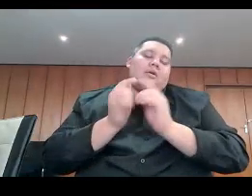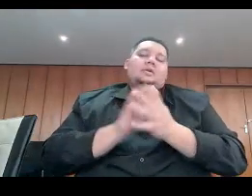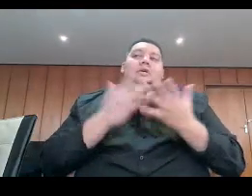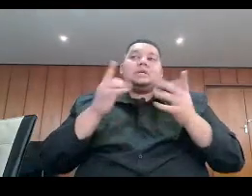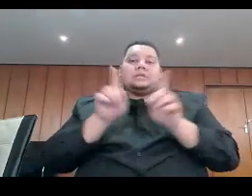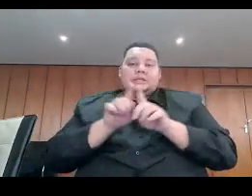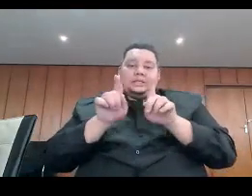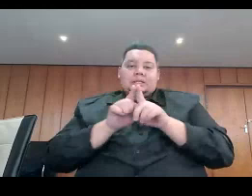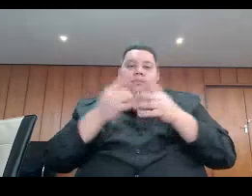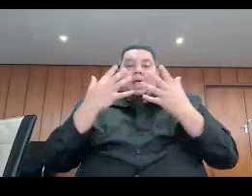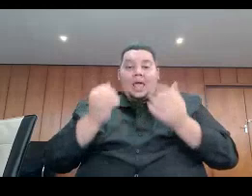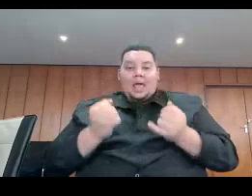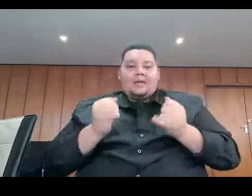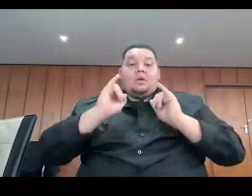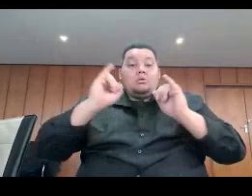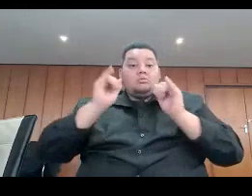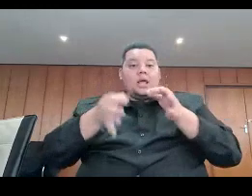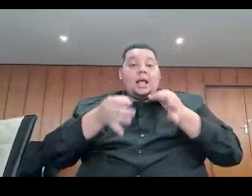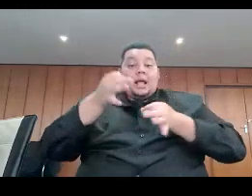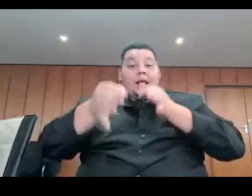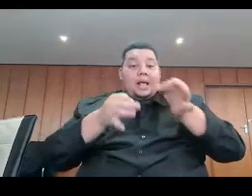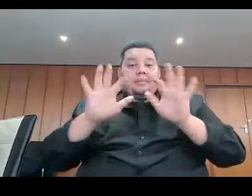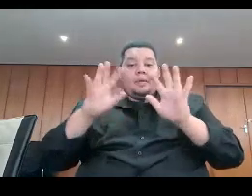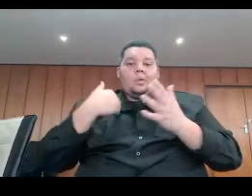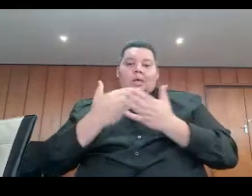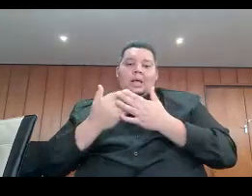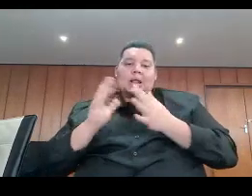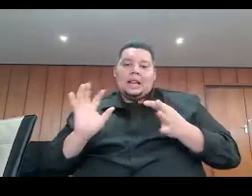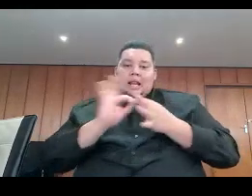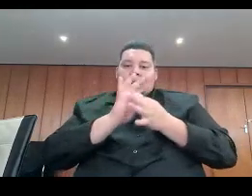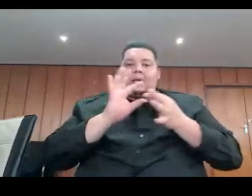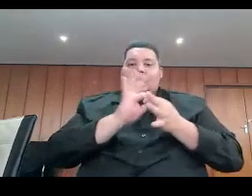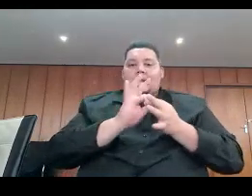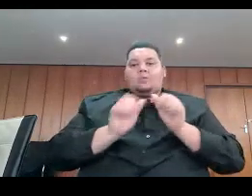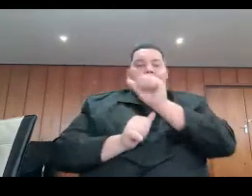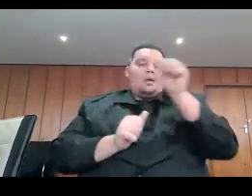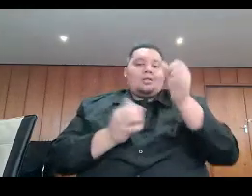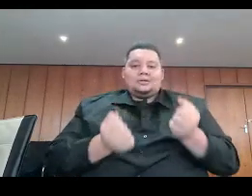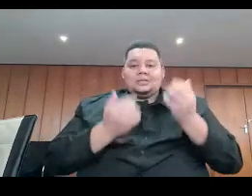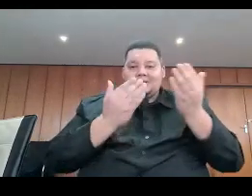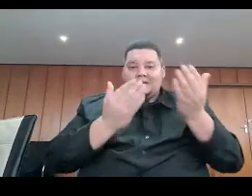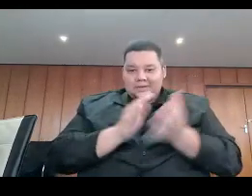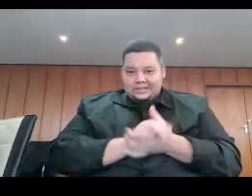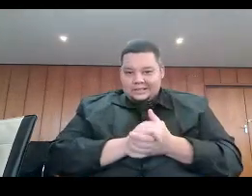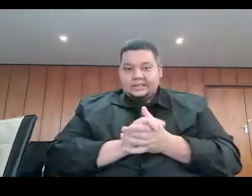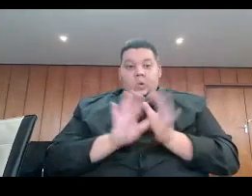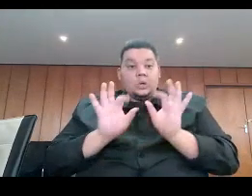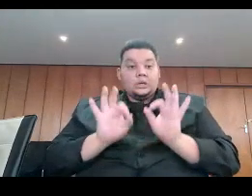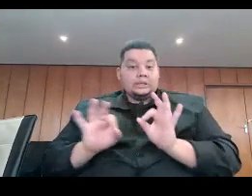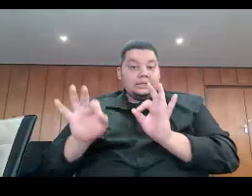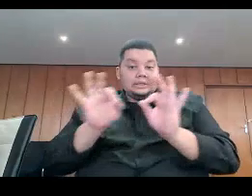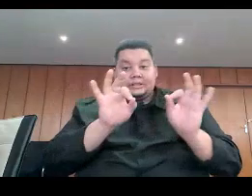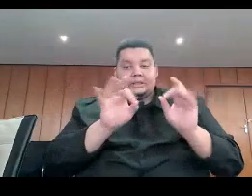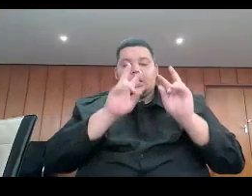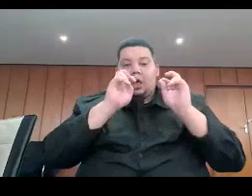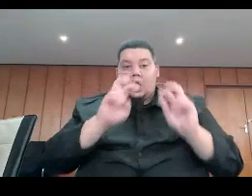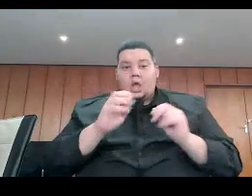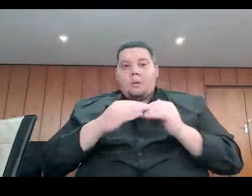that there is also a significant gap in linking to other services. So this study is very much on